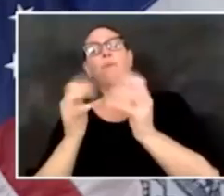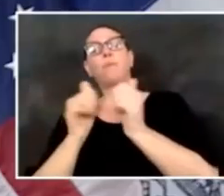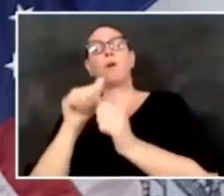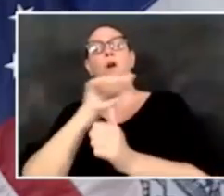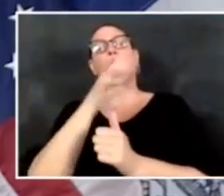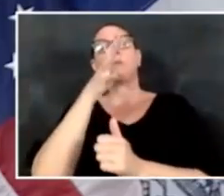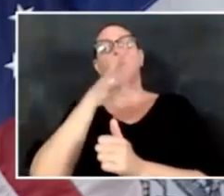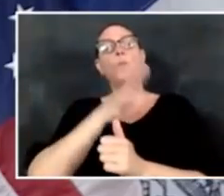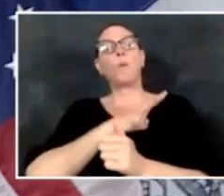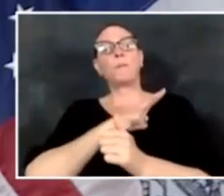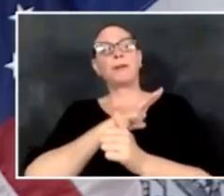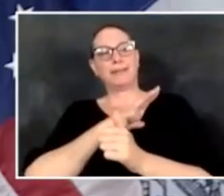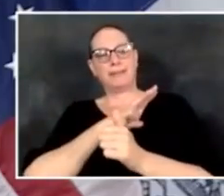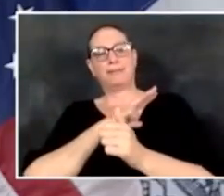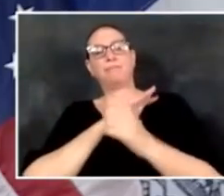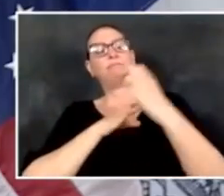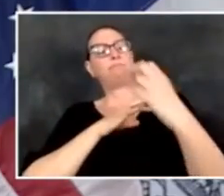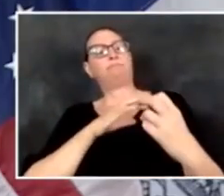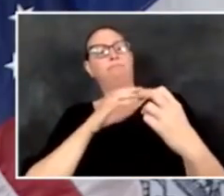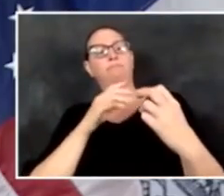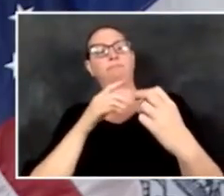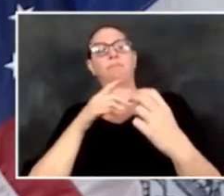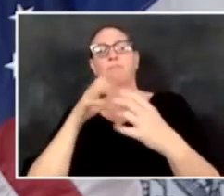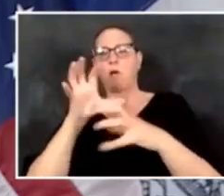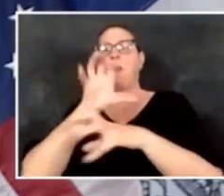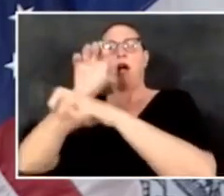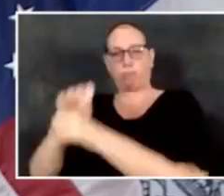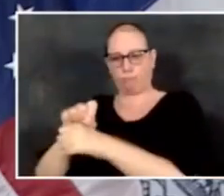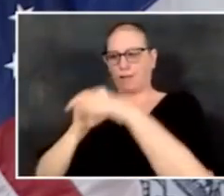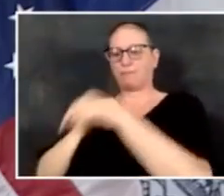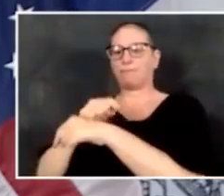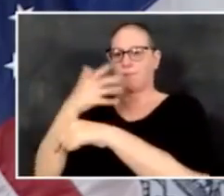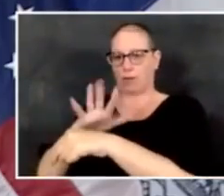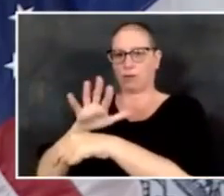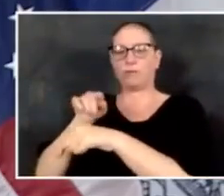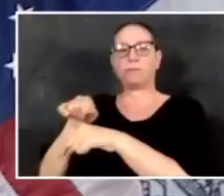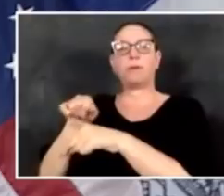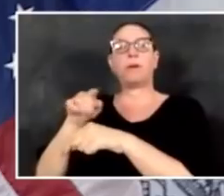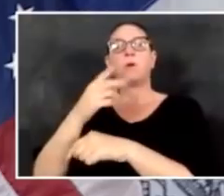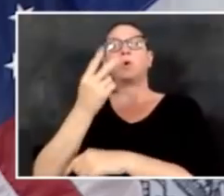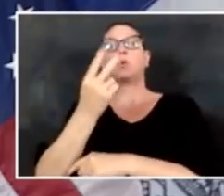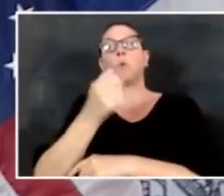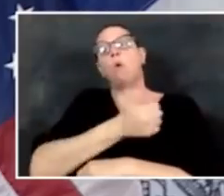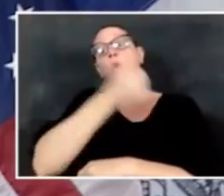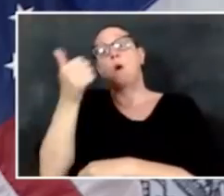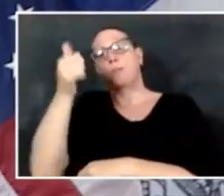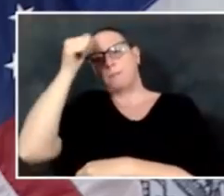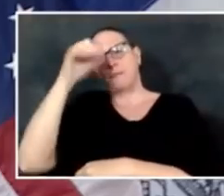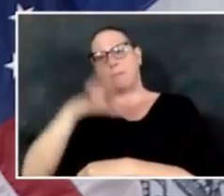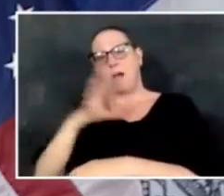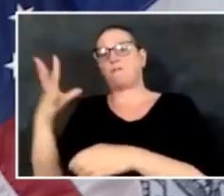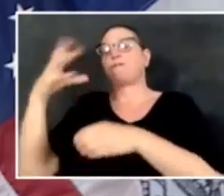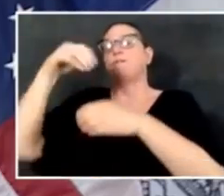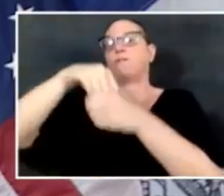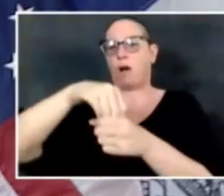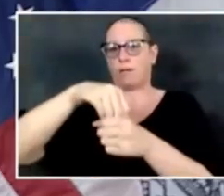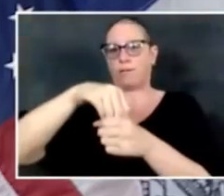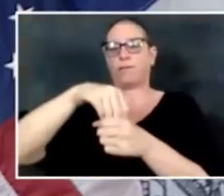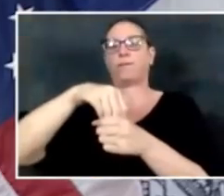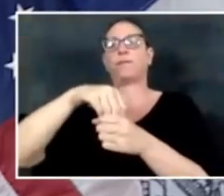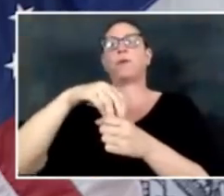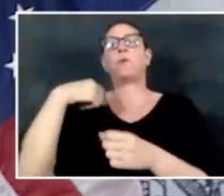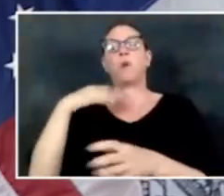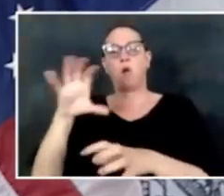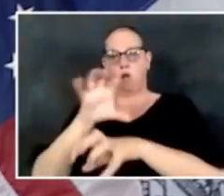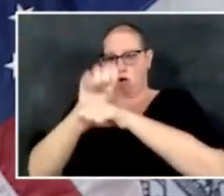the video on the corner takes place. In totality of this incident, what was recovered was